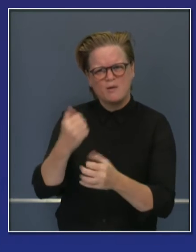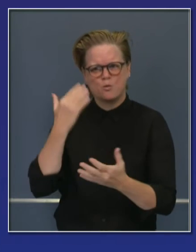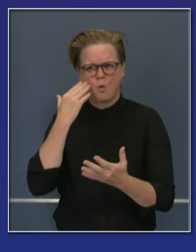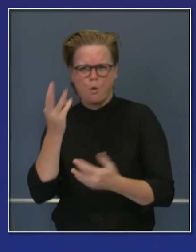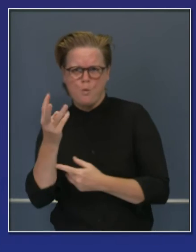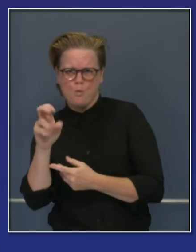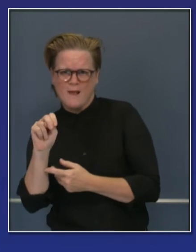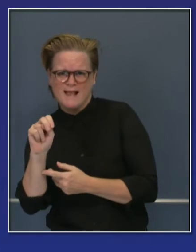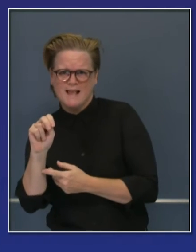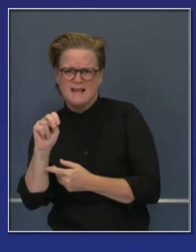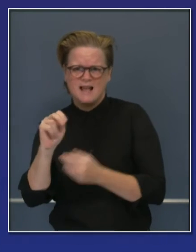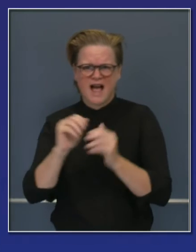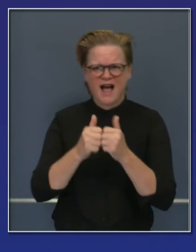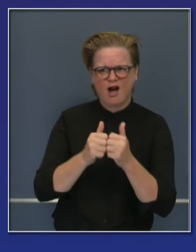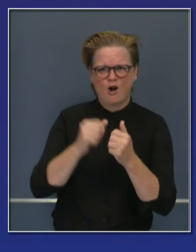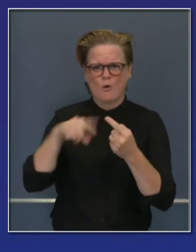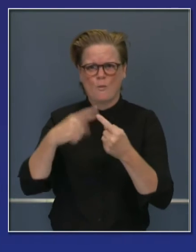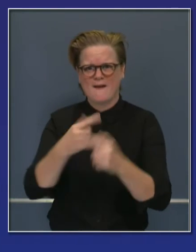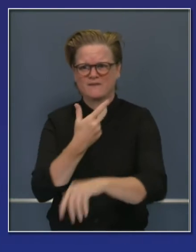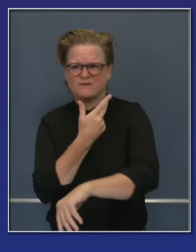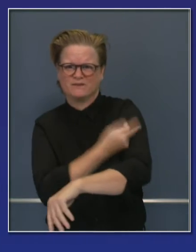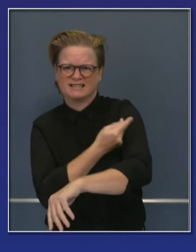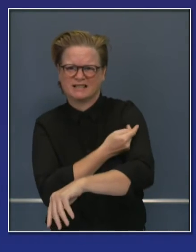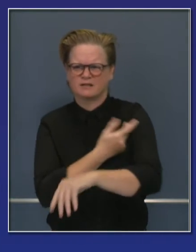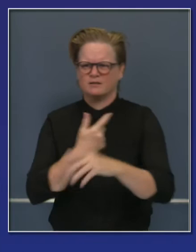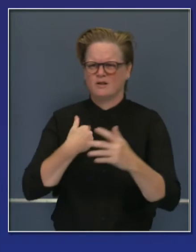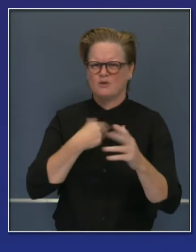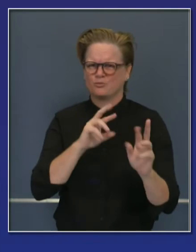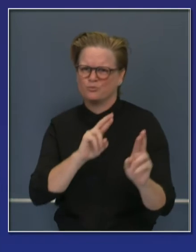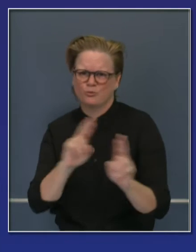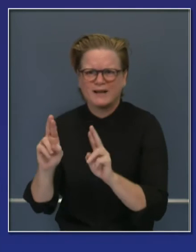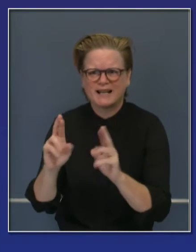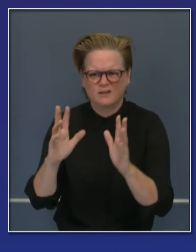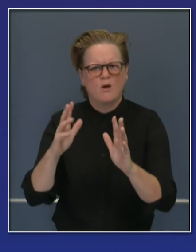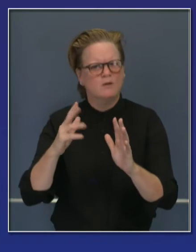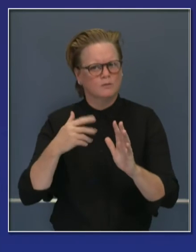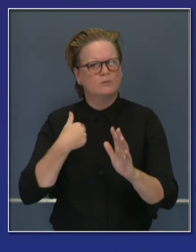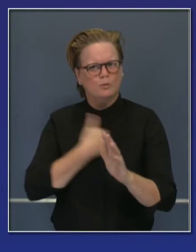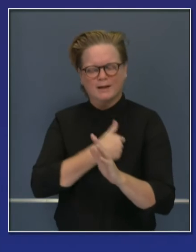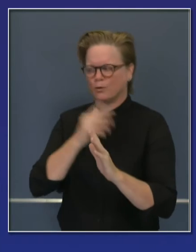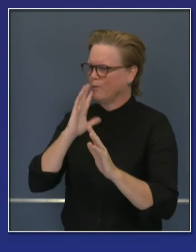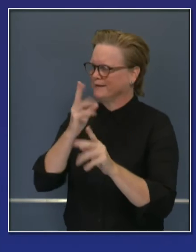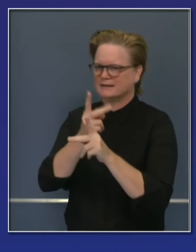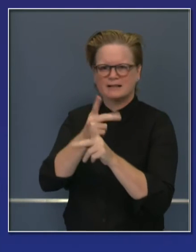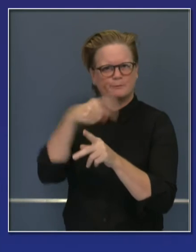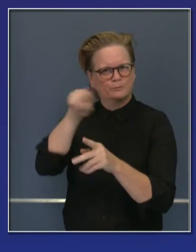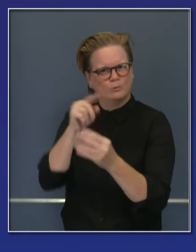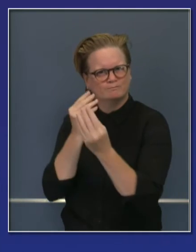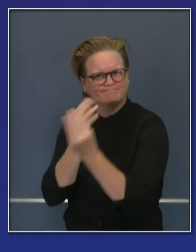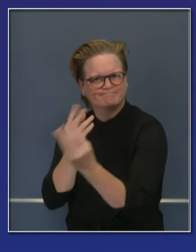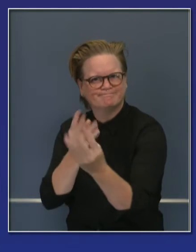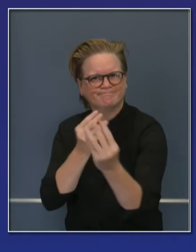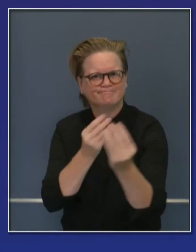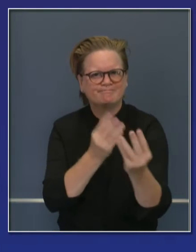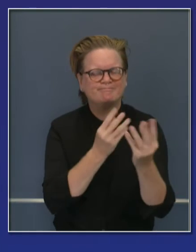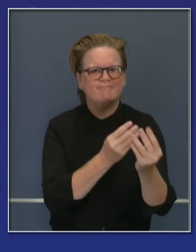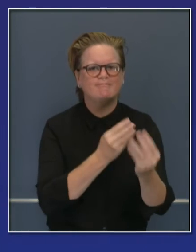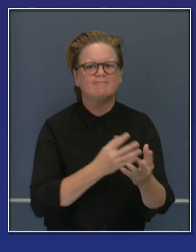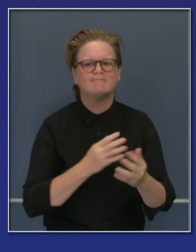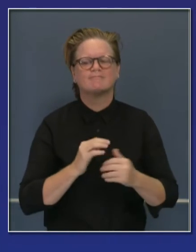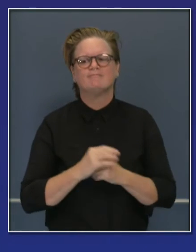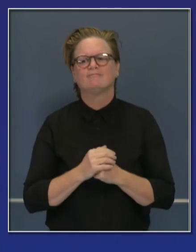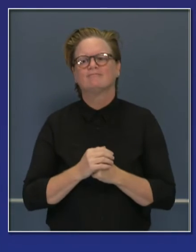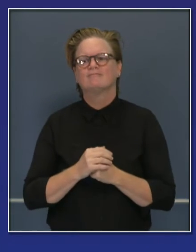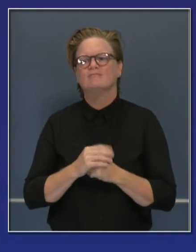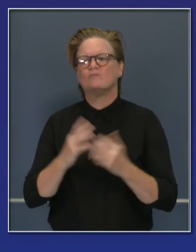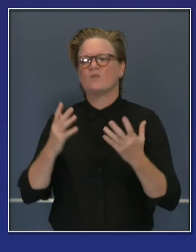to access these vaccines. Supplies remain perhaps the most costly of all of the requests that we have made